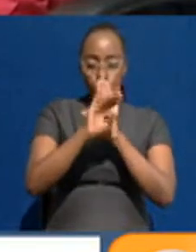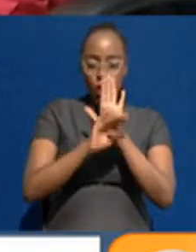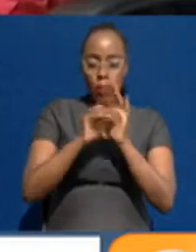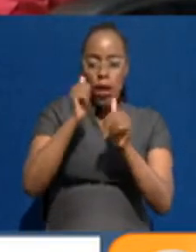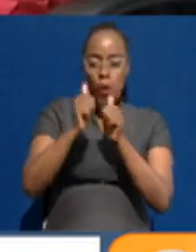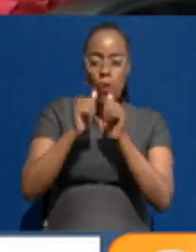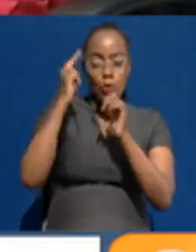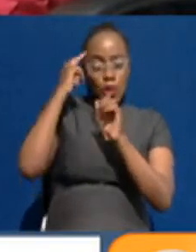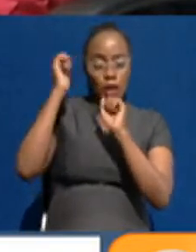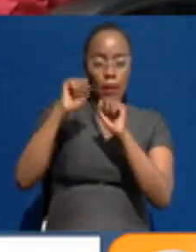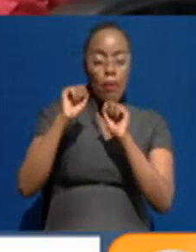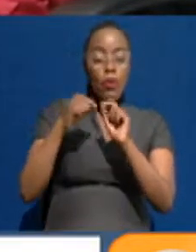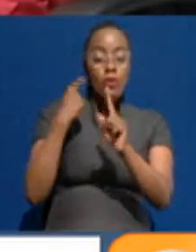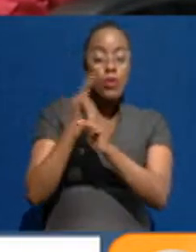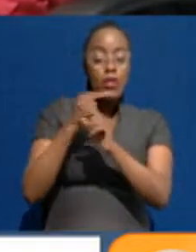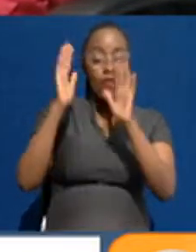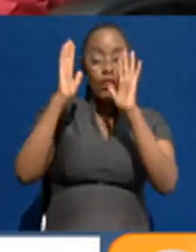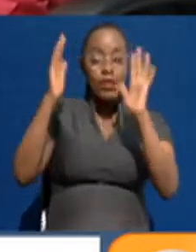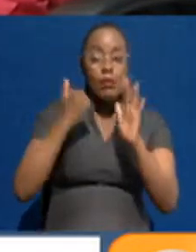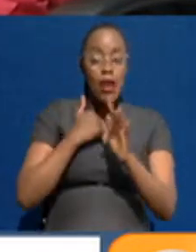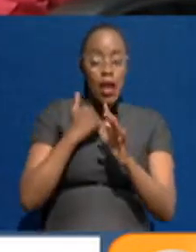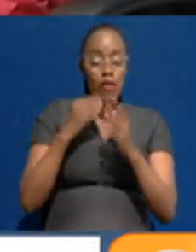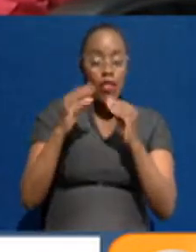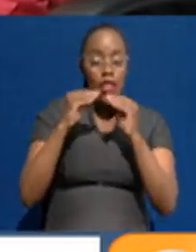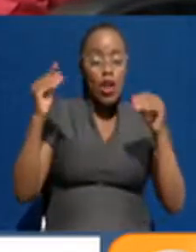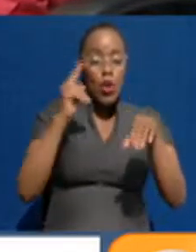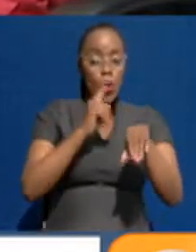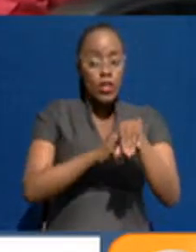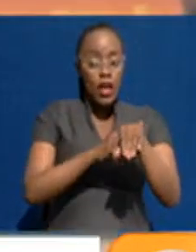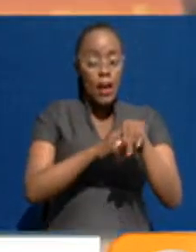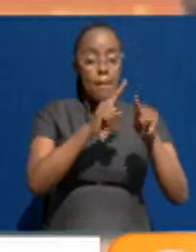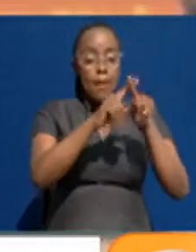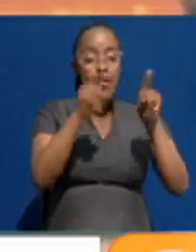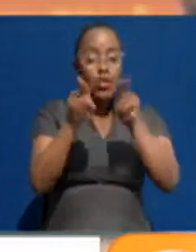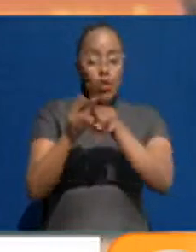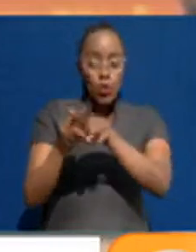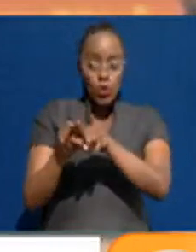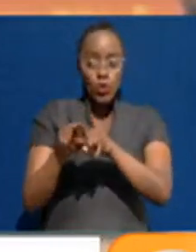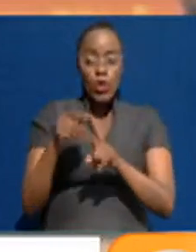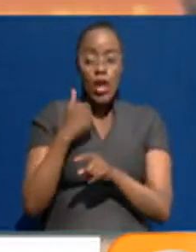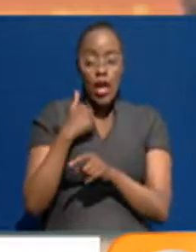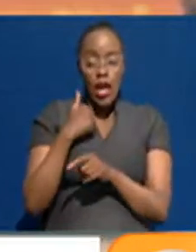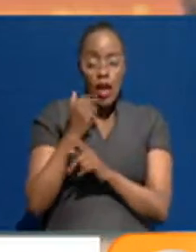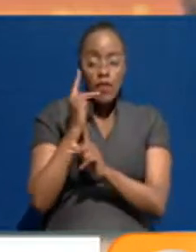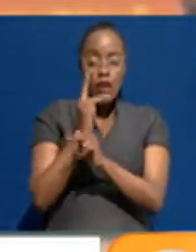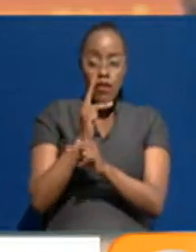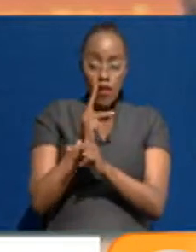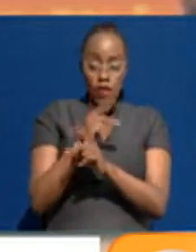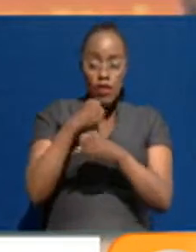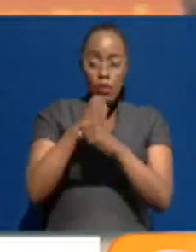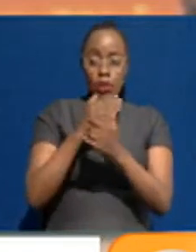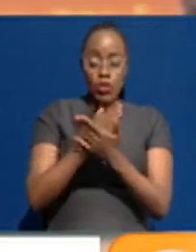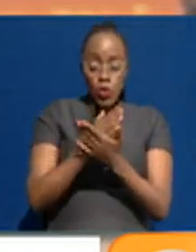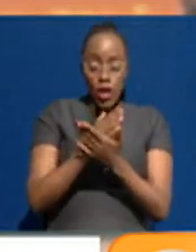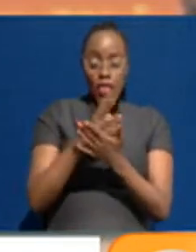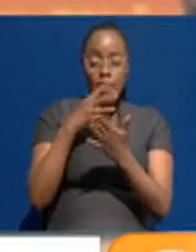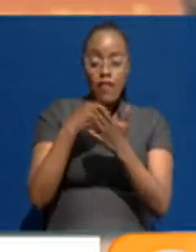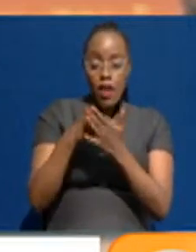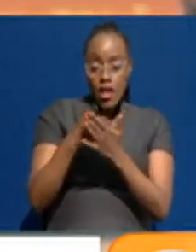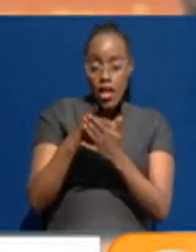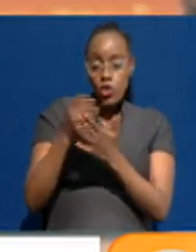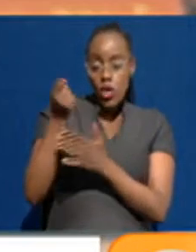make a big difference. Mm-hmm. They're long-term, but I think our commitment to ensuring that financial literacy